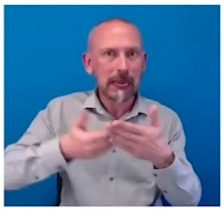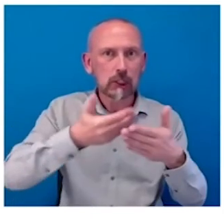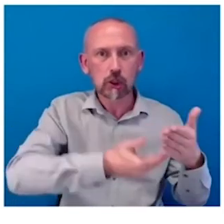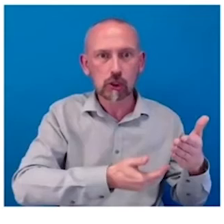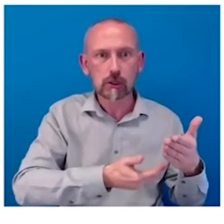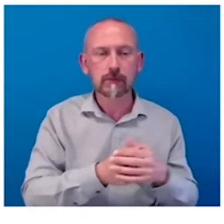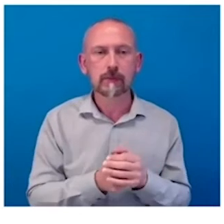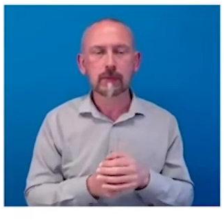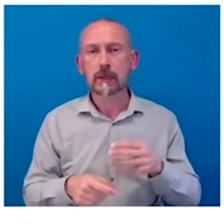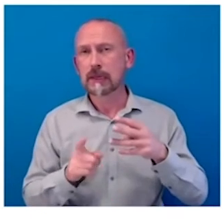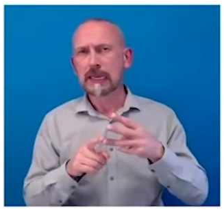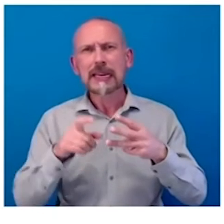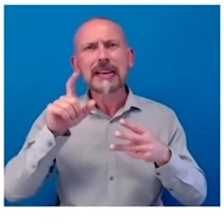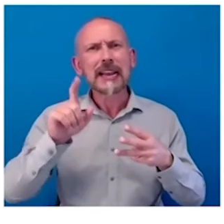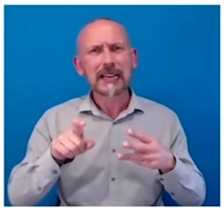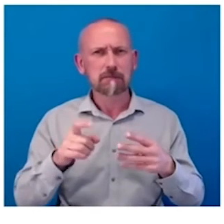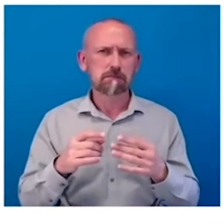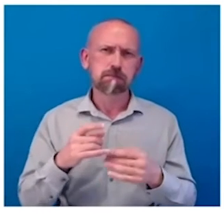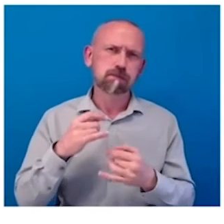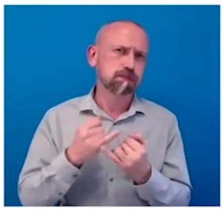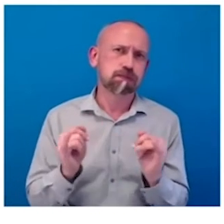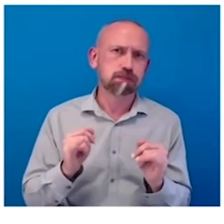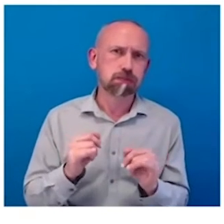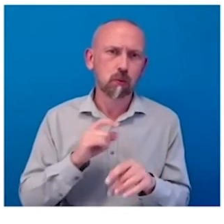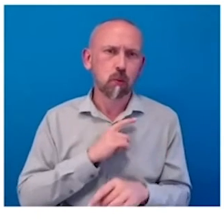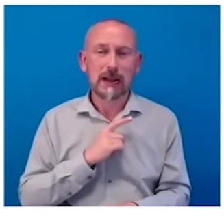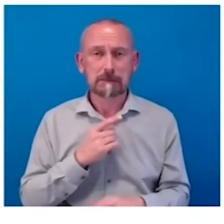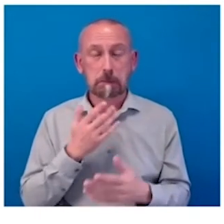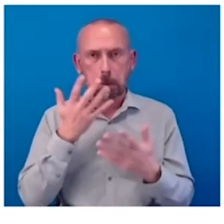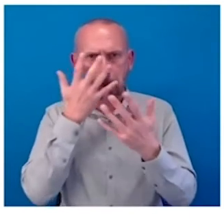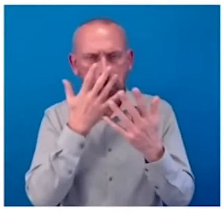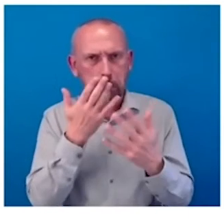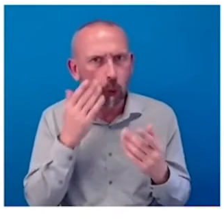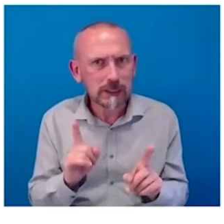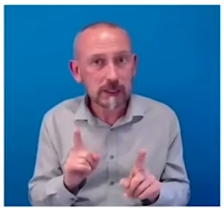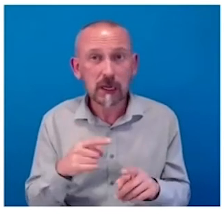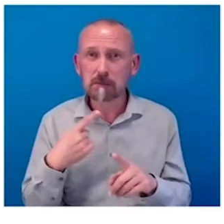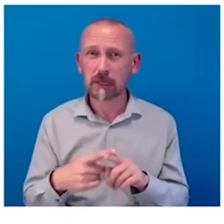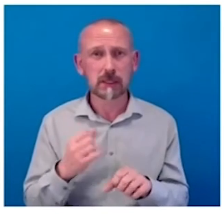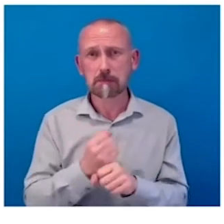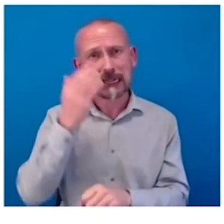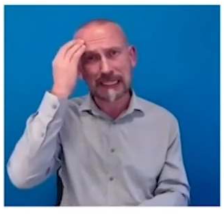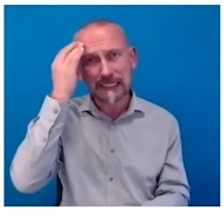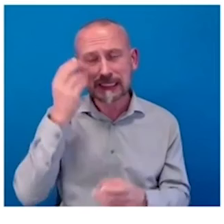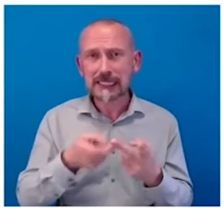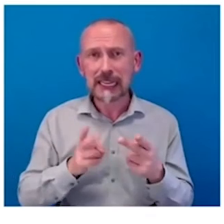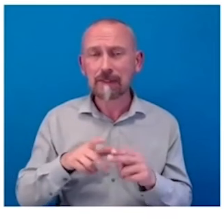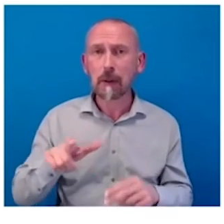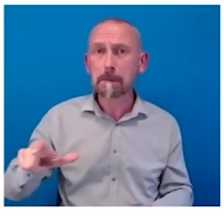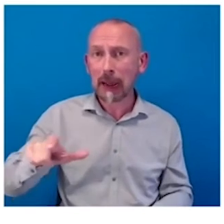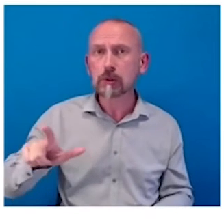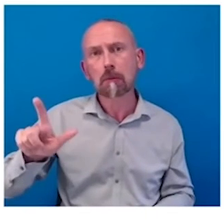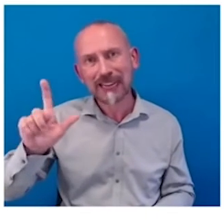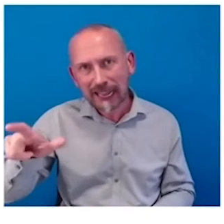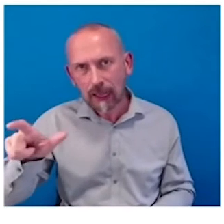ugly because it's non-specific, like read more, but also it doesn't really make much sense these days for anyone not using a mouse, for example, a keyboard or a